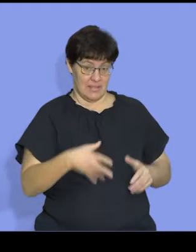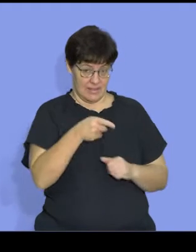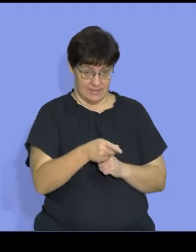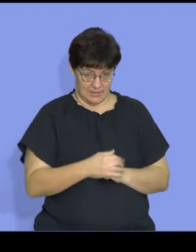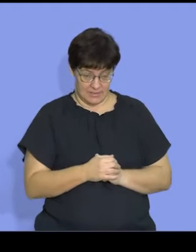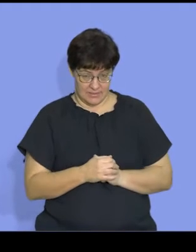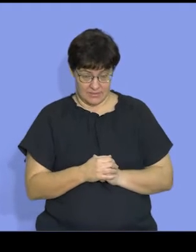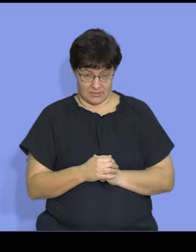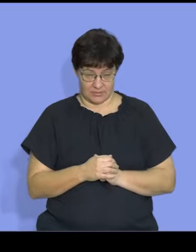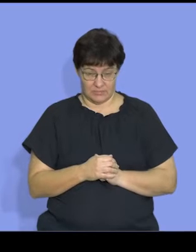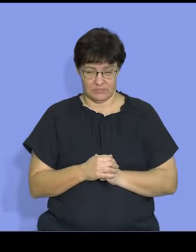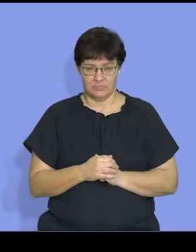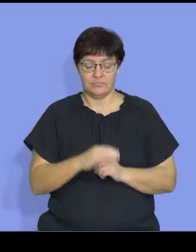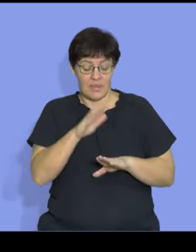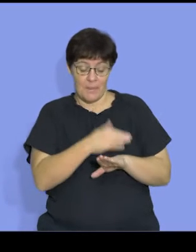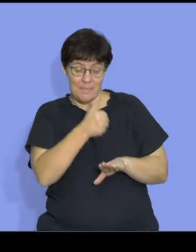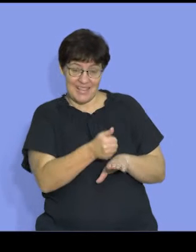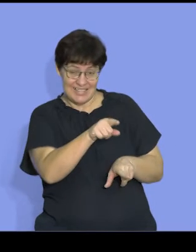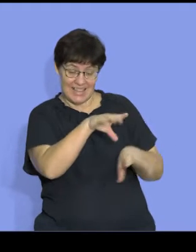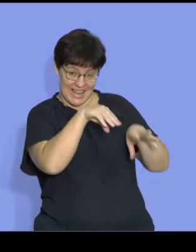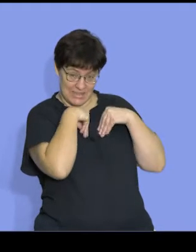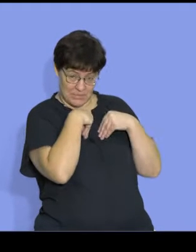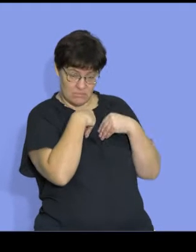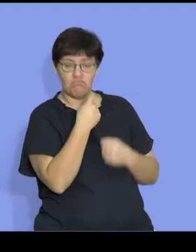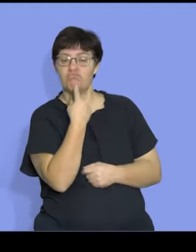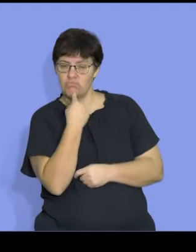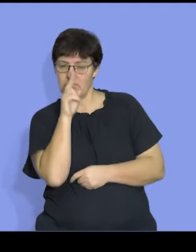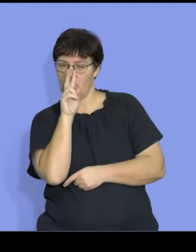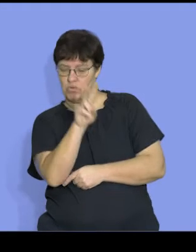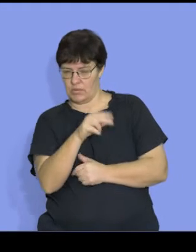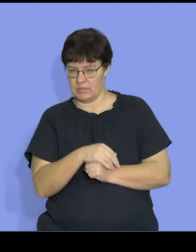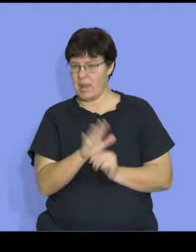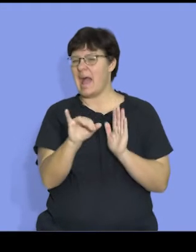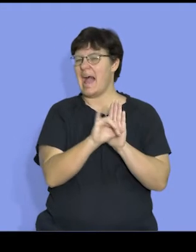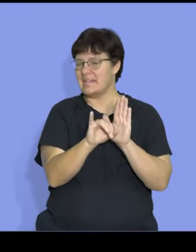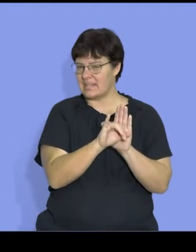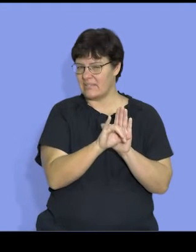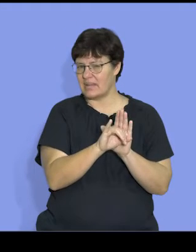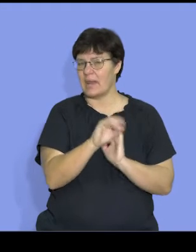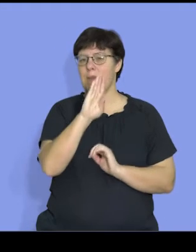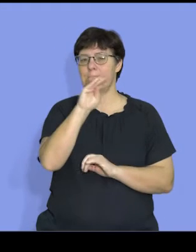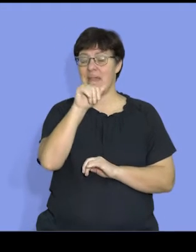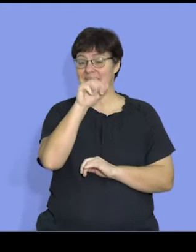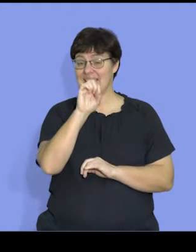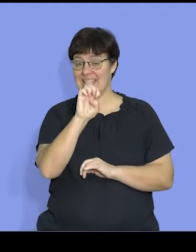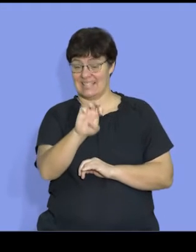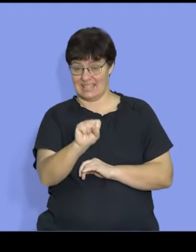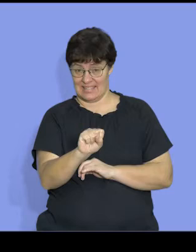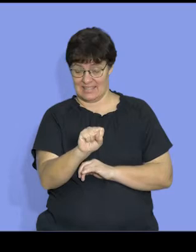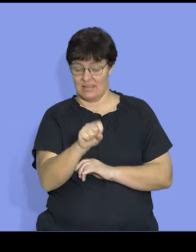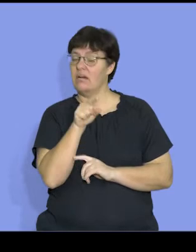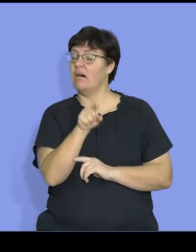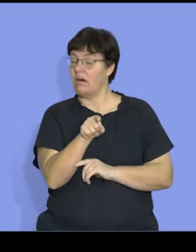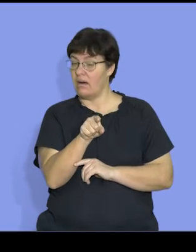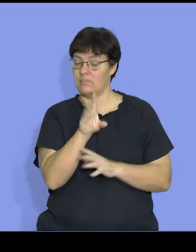So if a base is a proton acceptor, let's consider this reaction. Let's identify the bases with respect